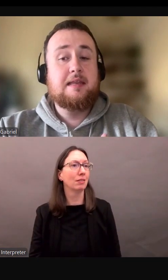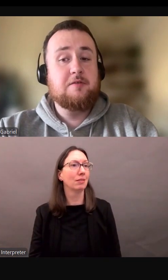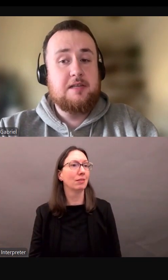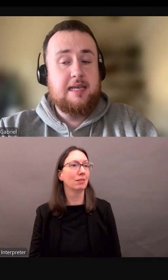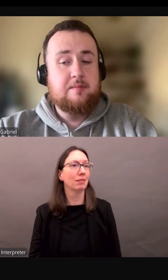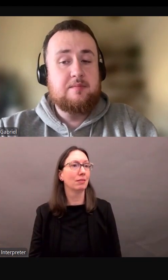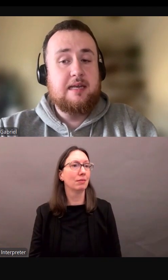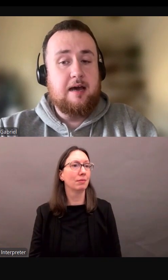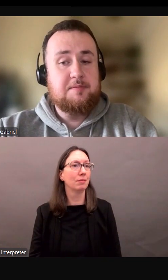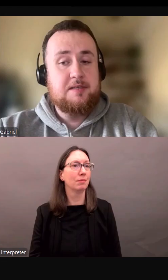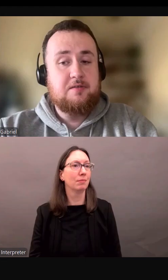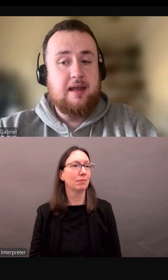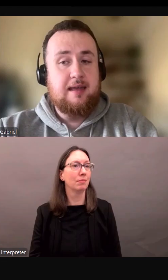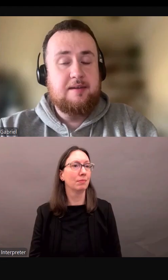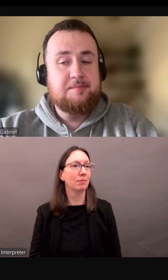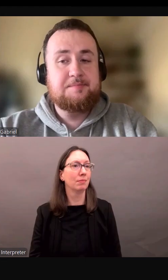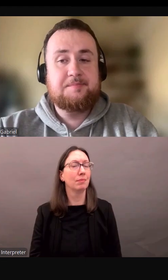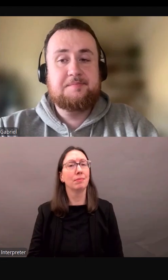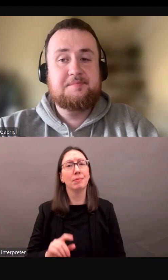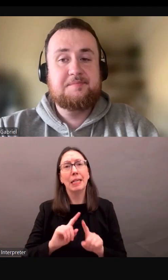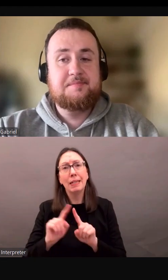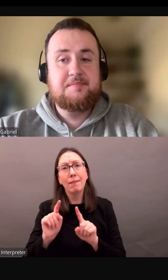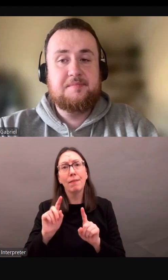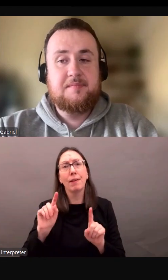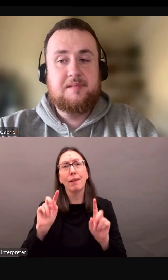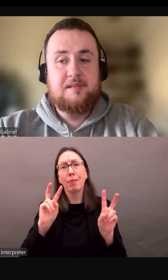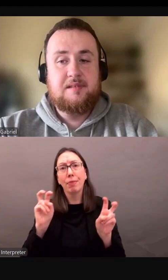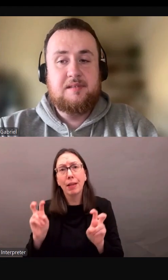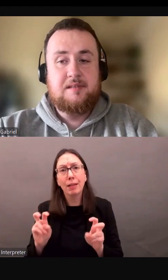and different themes and options for that.